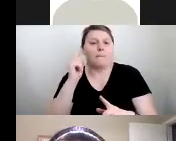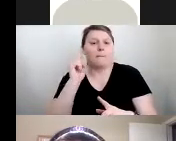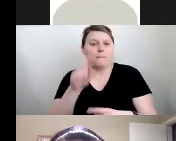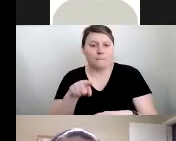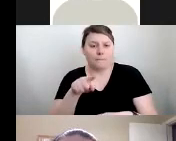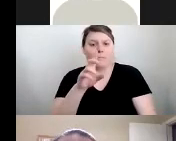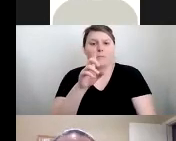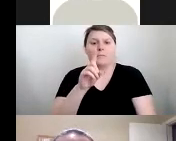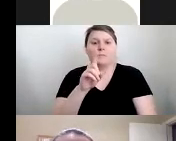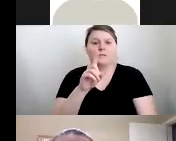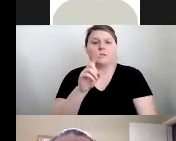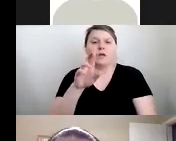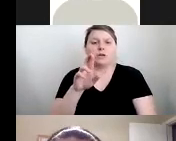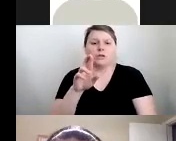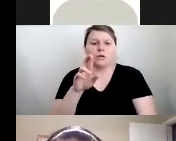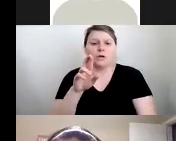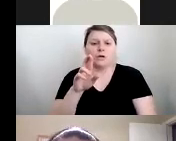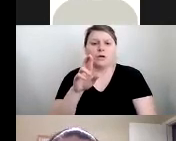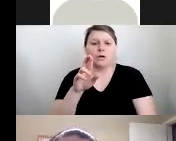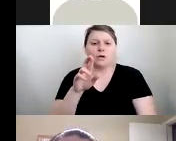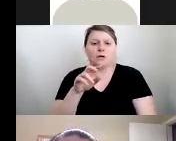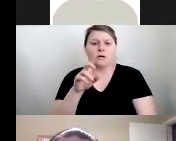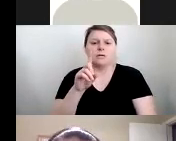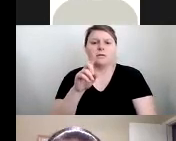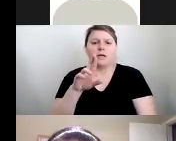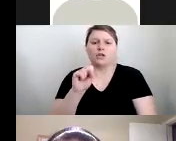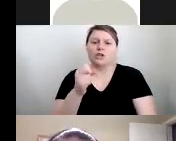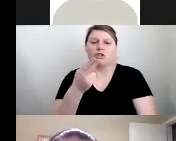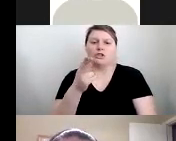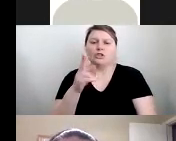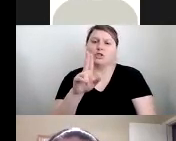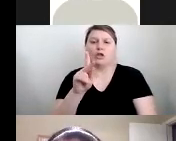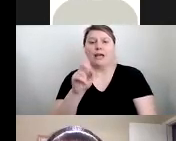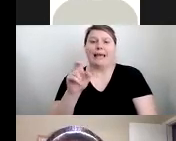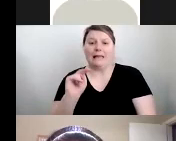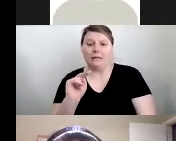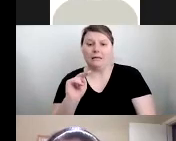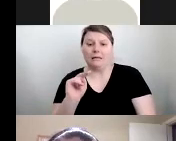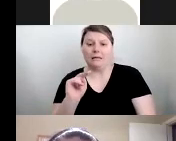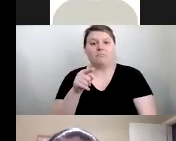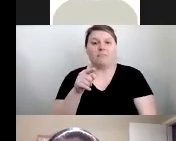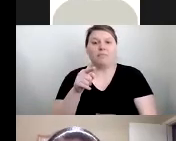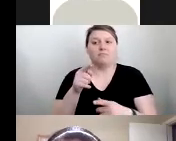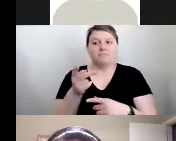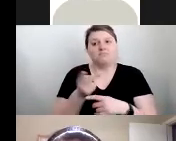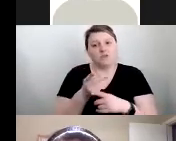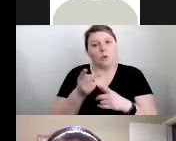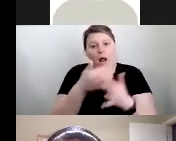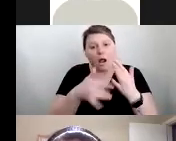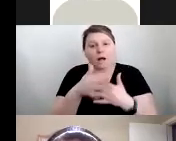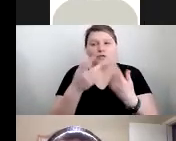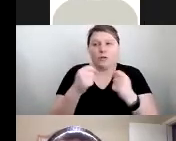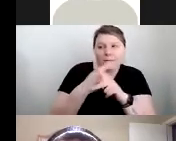Dr. Shukit, who's our deputy director. And so they hung out a lot for Kate Winslet to figure out